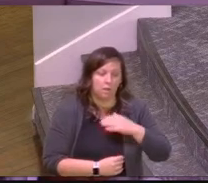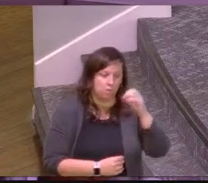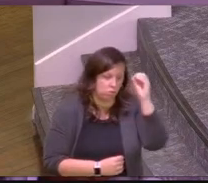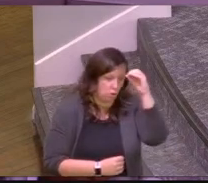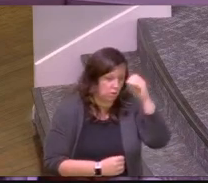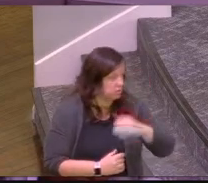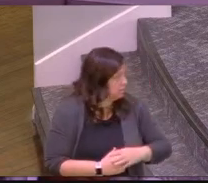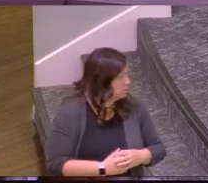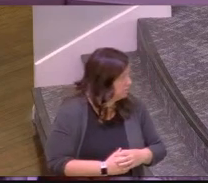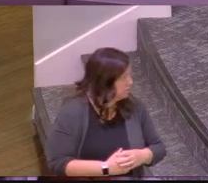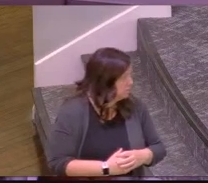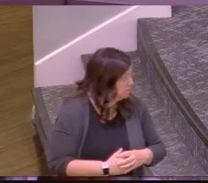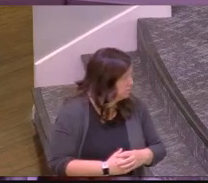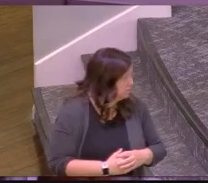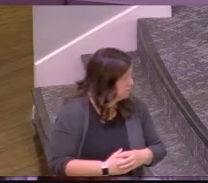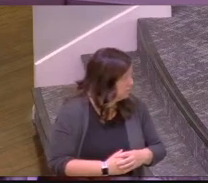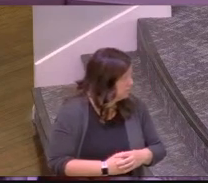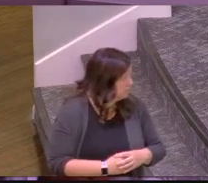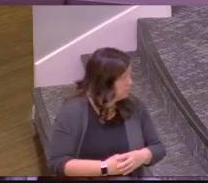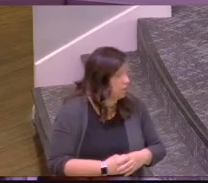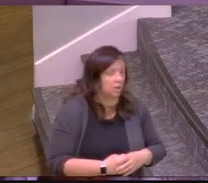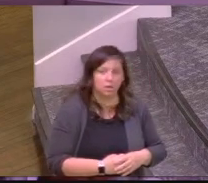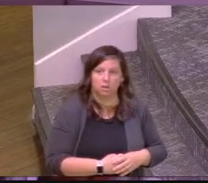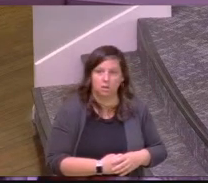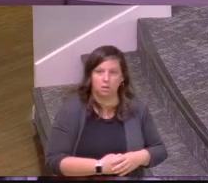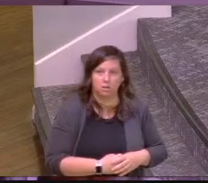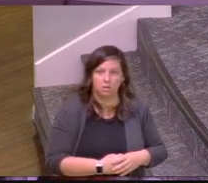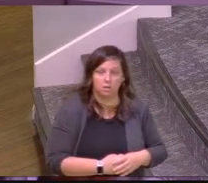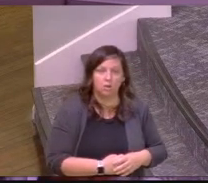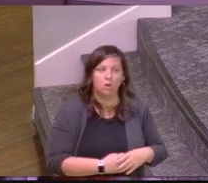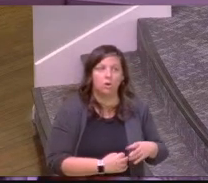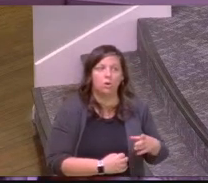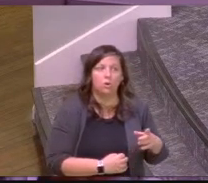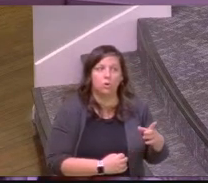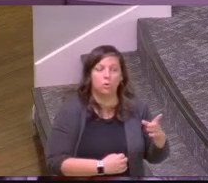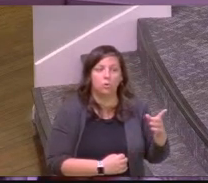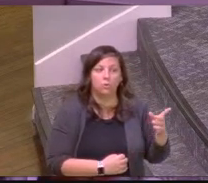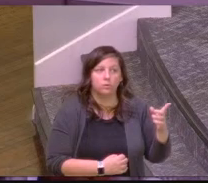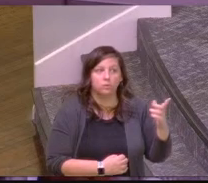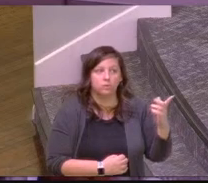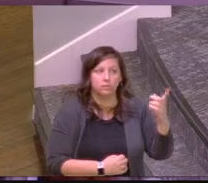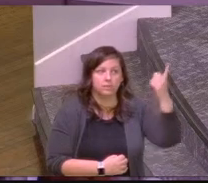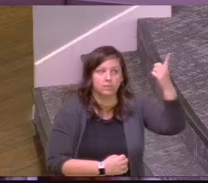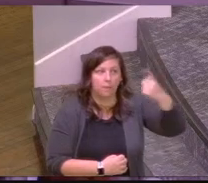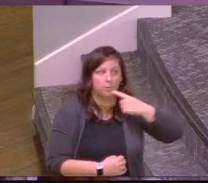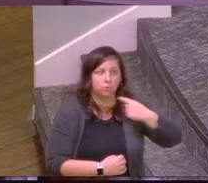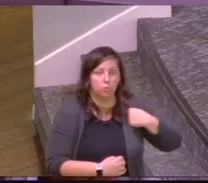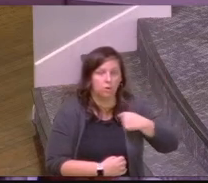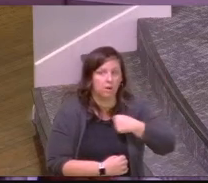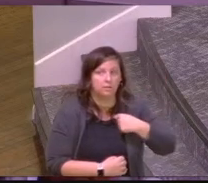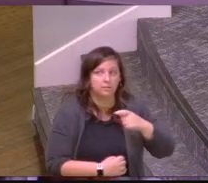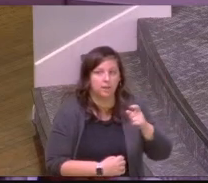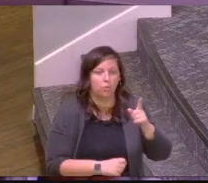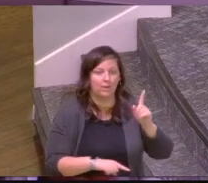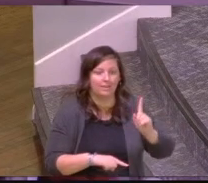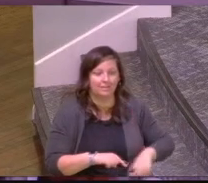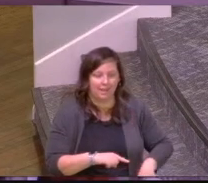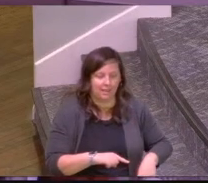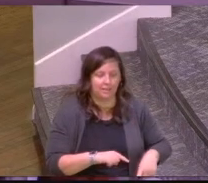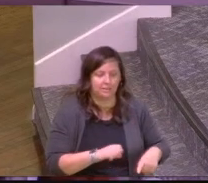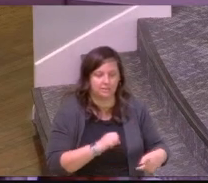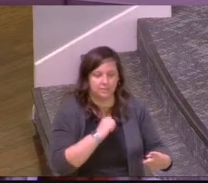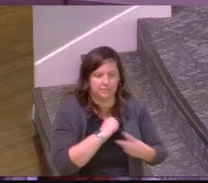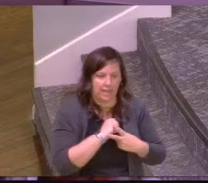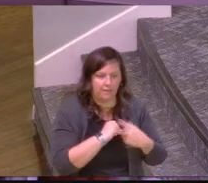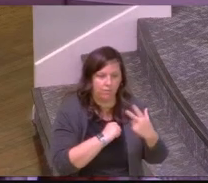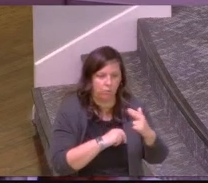couldn't save both buildings, or we couldn't save three buildings. And so we're in this place because we got information that said we could, but